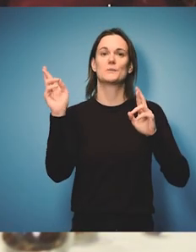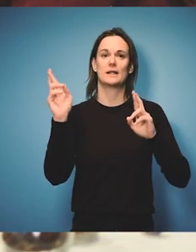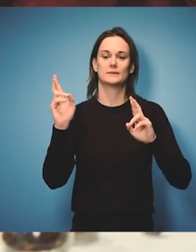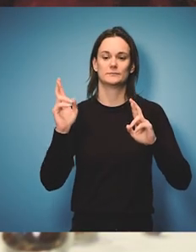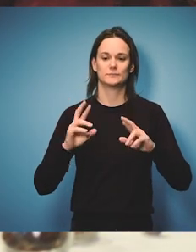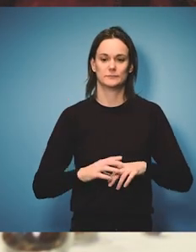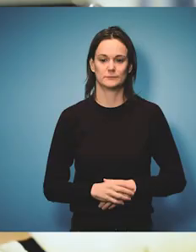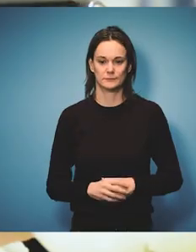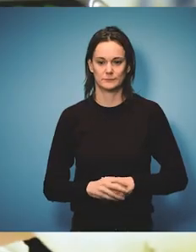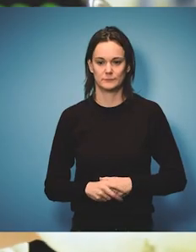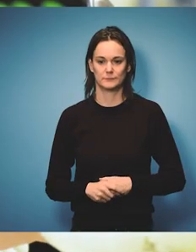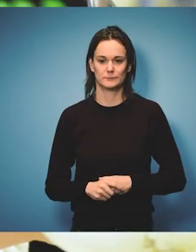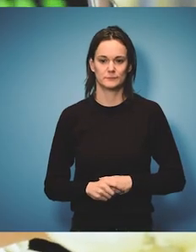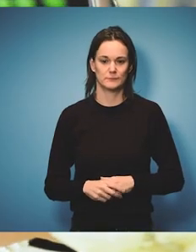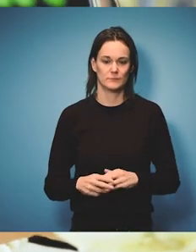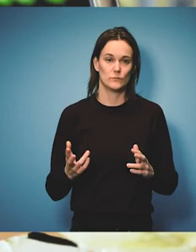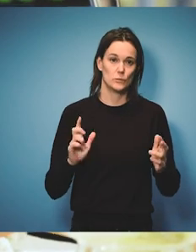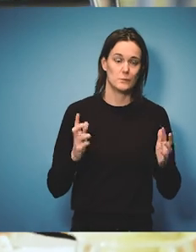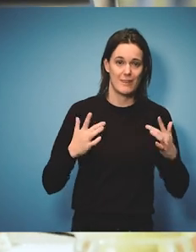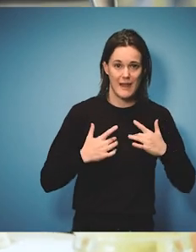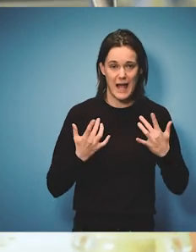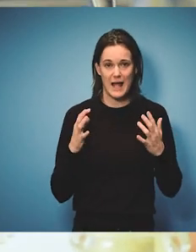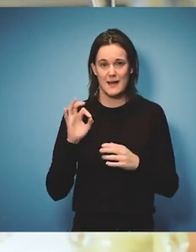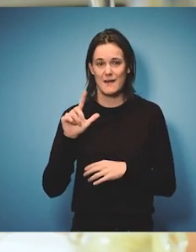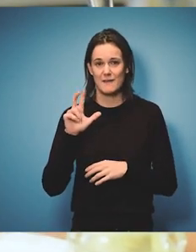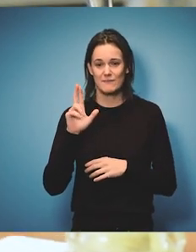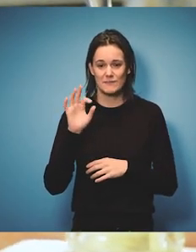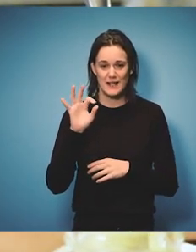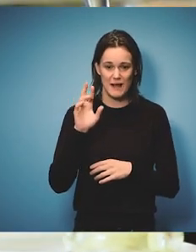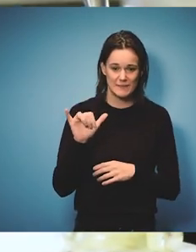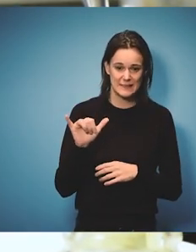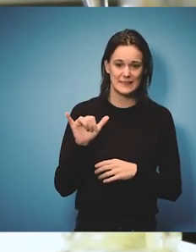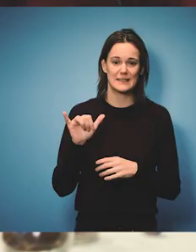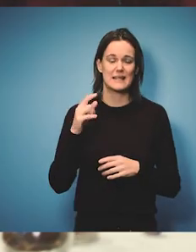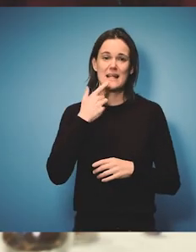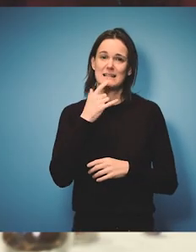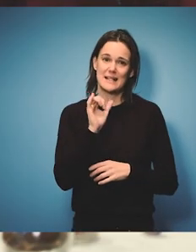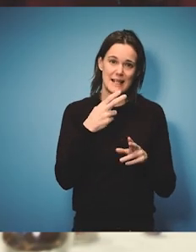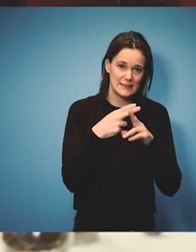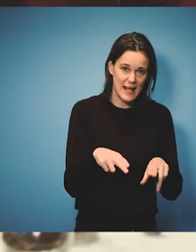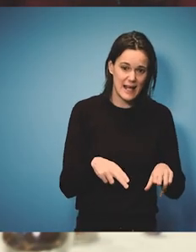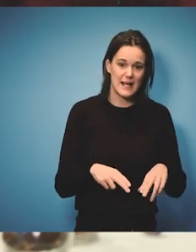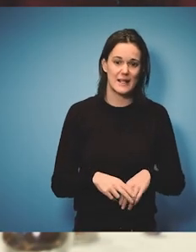Eggnog is now done. So it should be super light and fluffy and eggy.